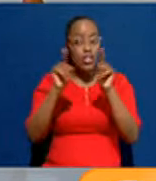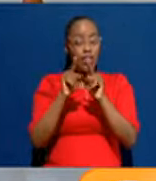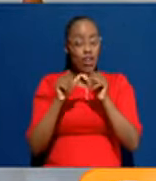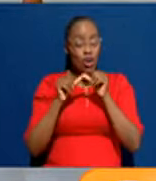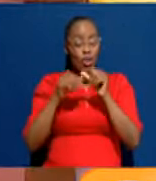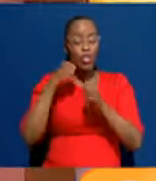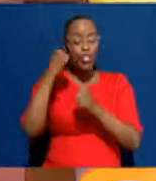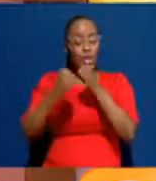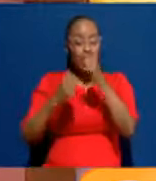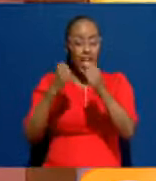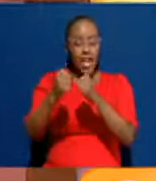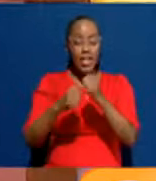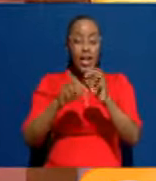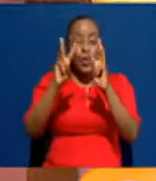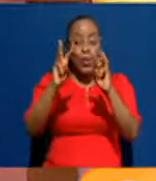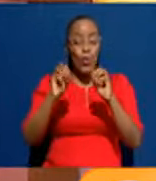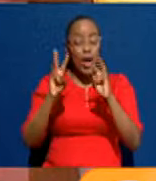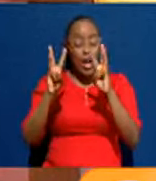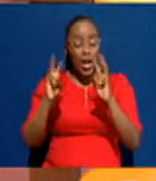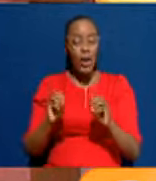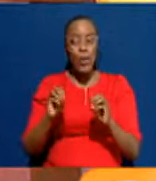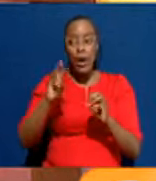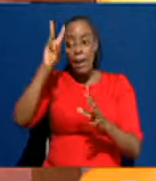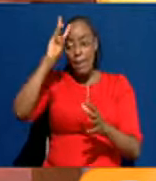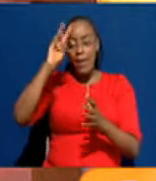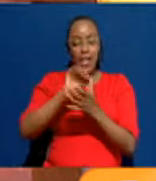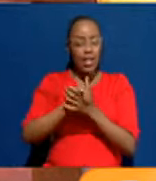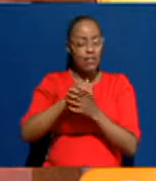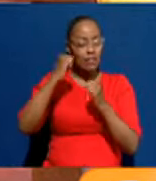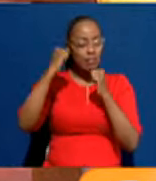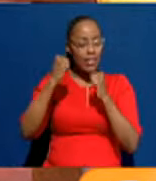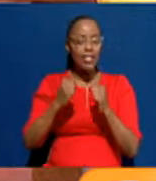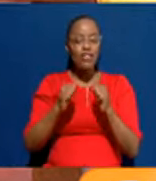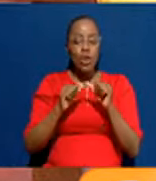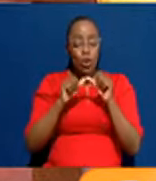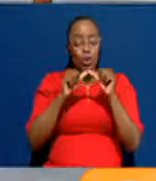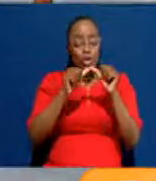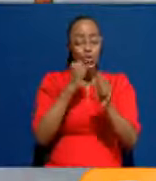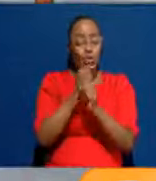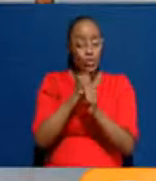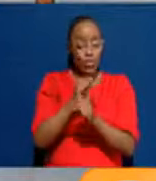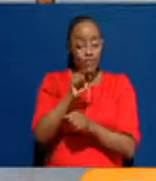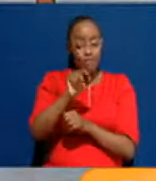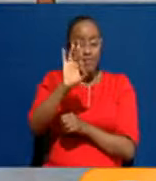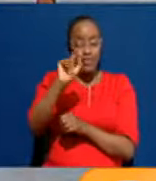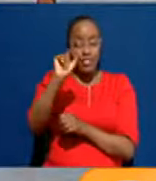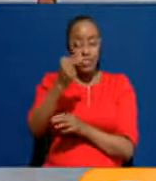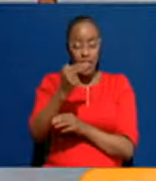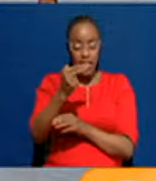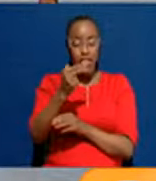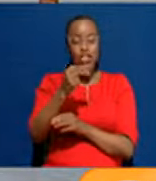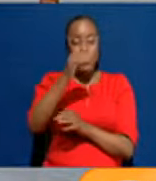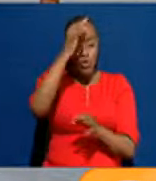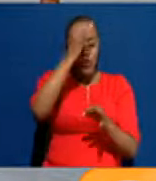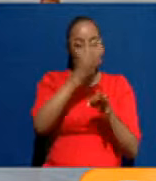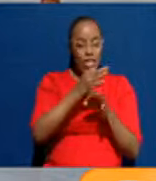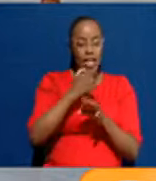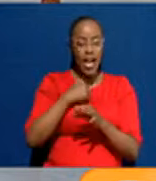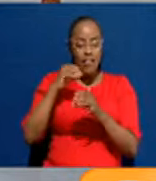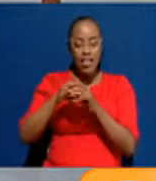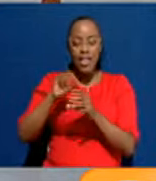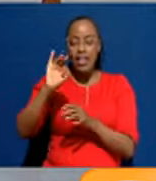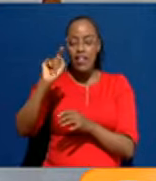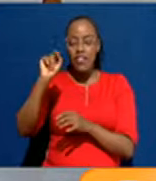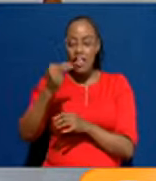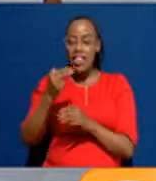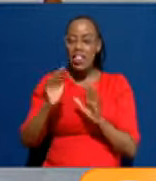running. Wow, unbelievable. Keep going, Faith. Thank you. Got I will. Faith in faith. Thank you. Have faith in